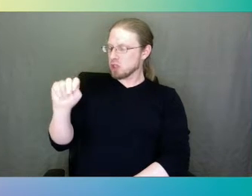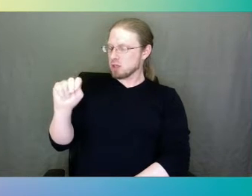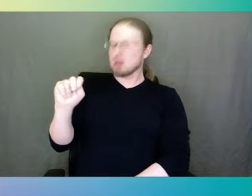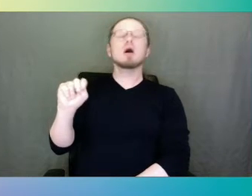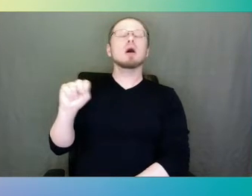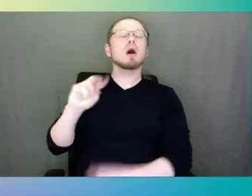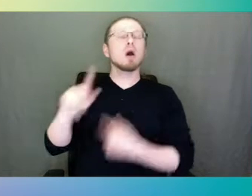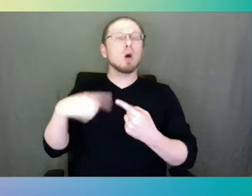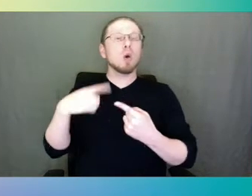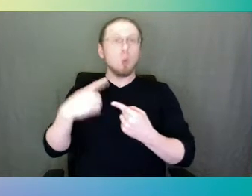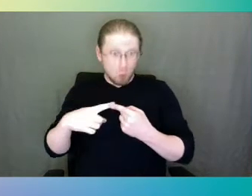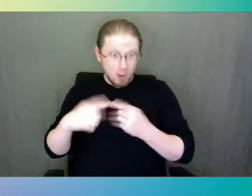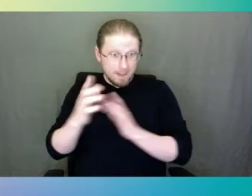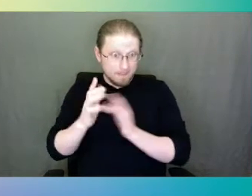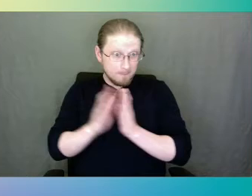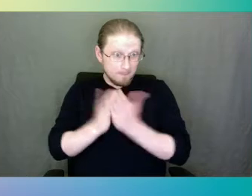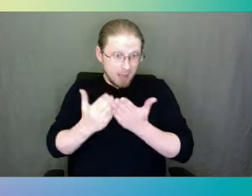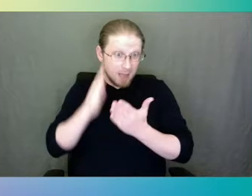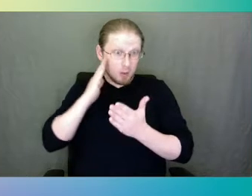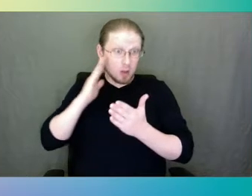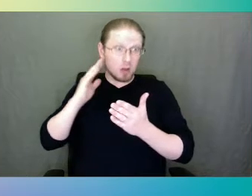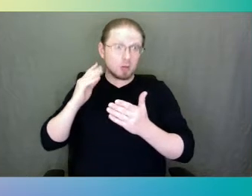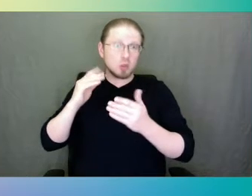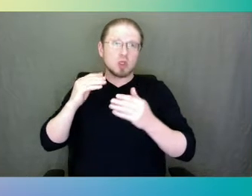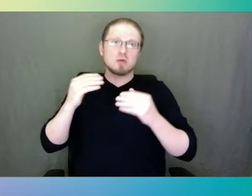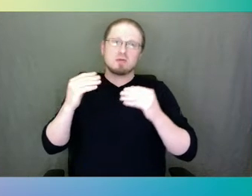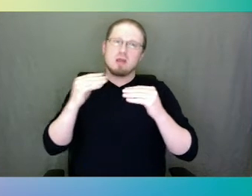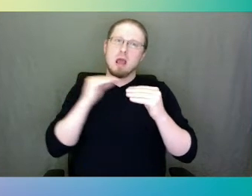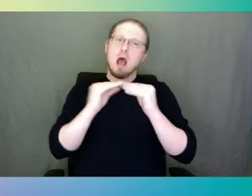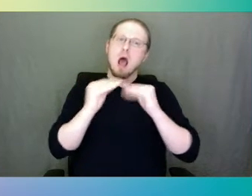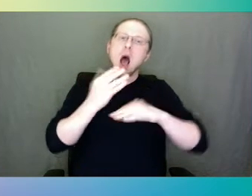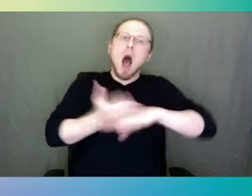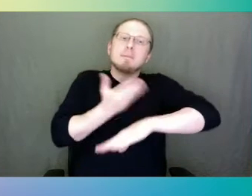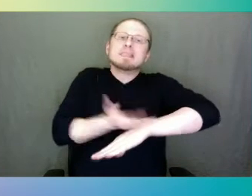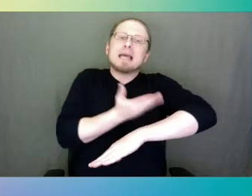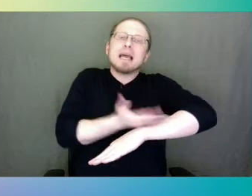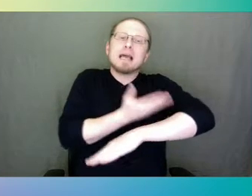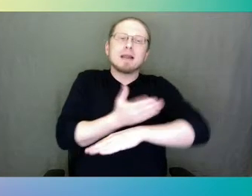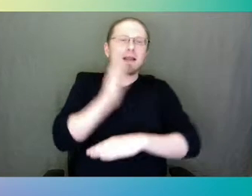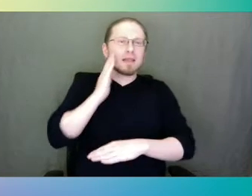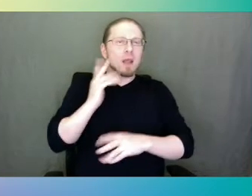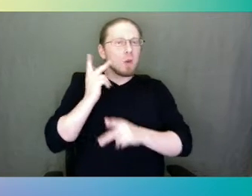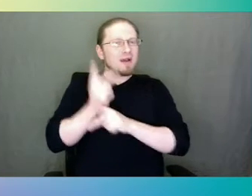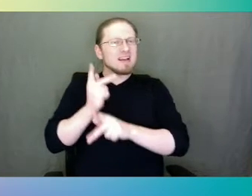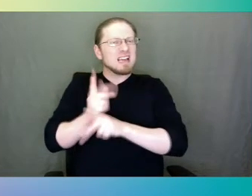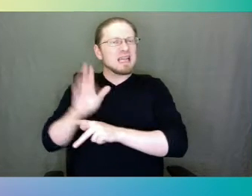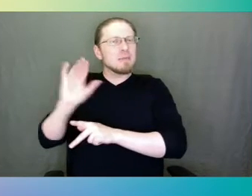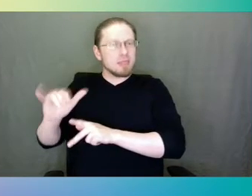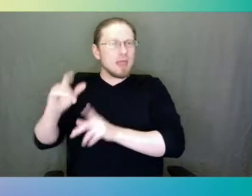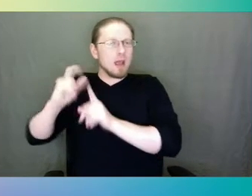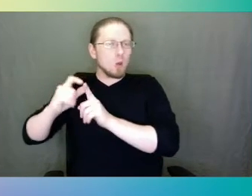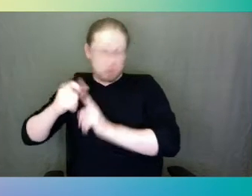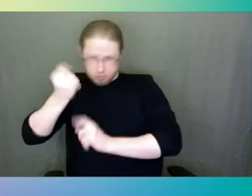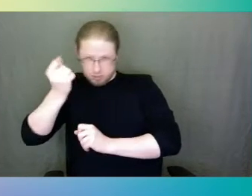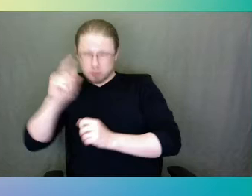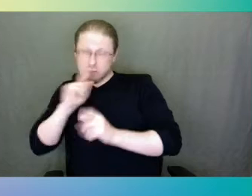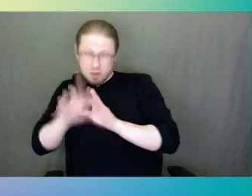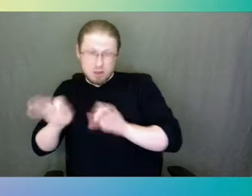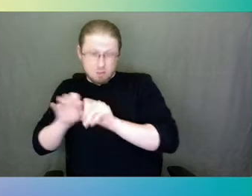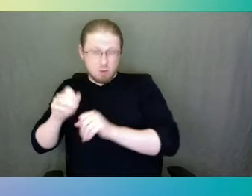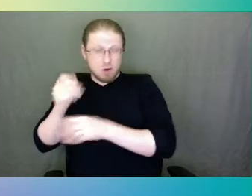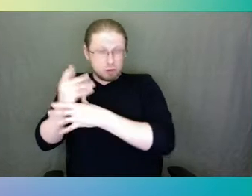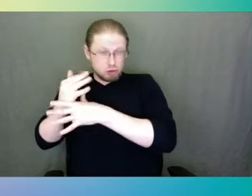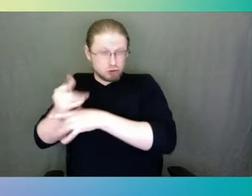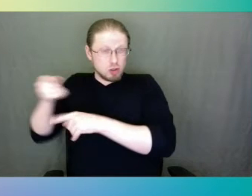they continued to keep this German term Knabenschänder for boy molesters in every